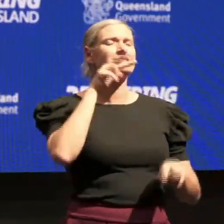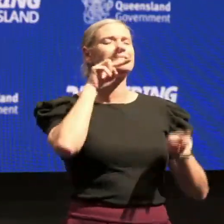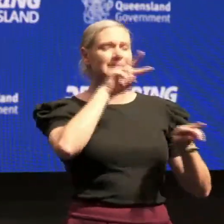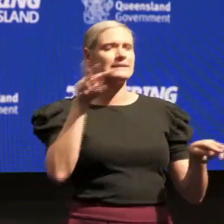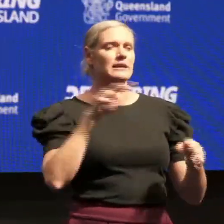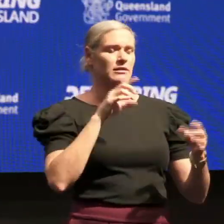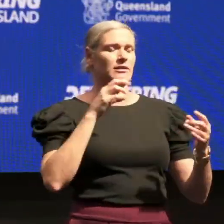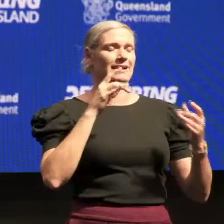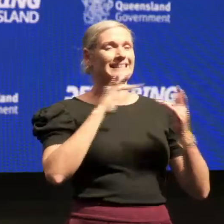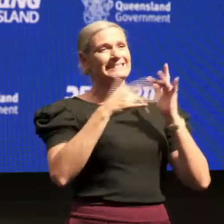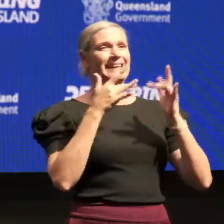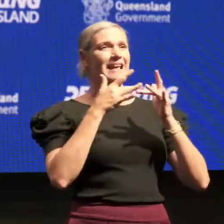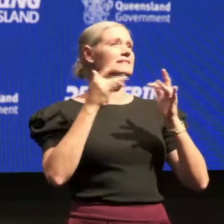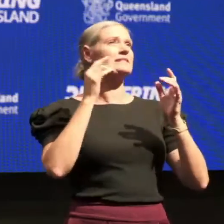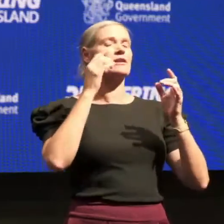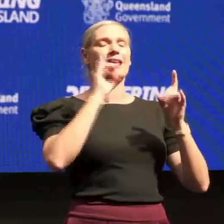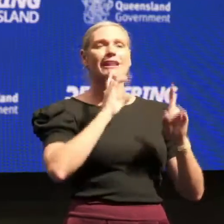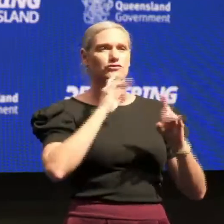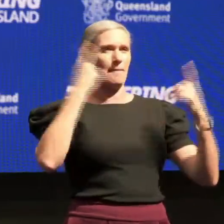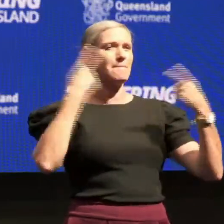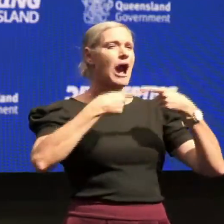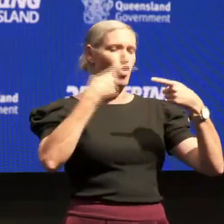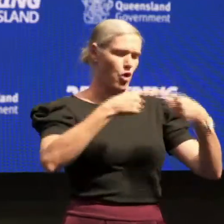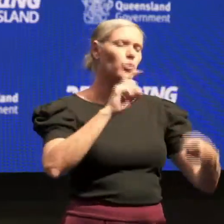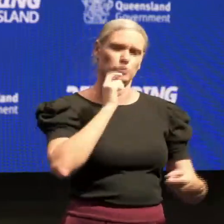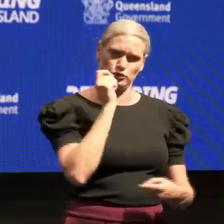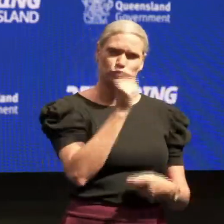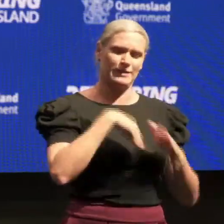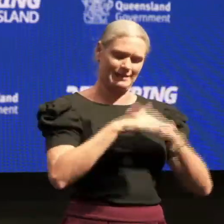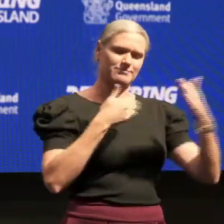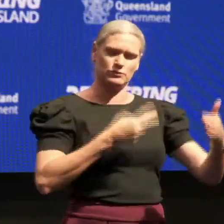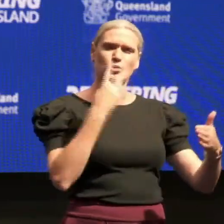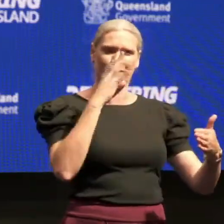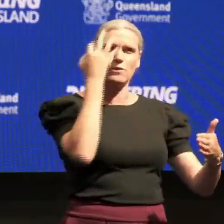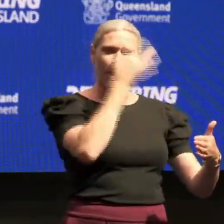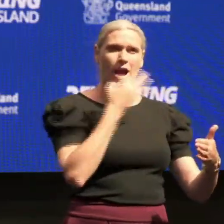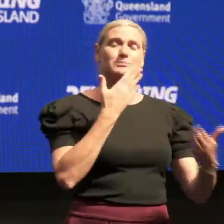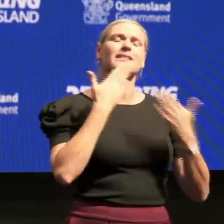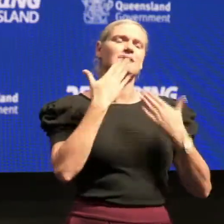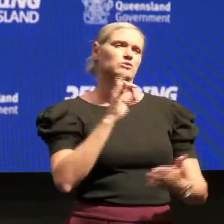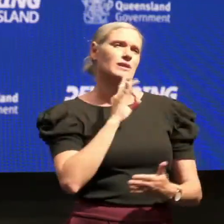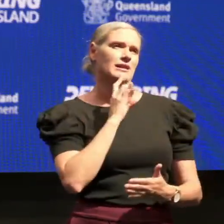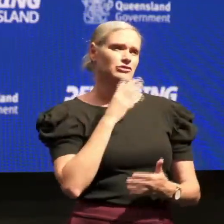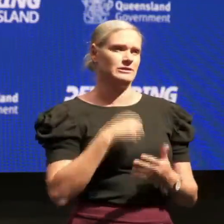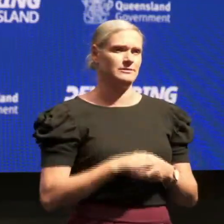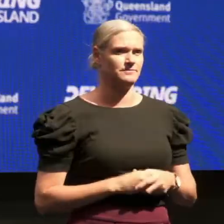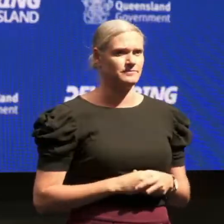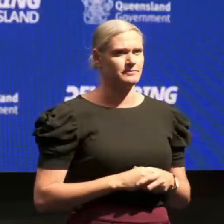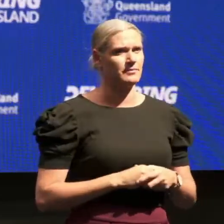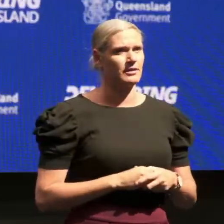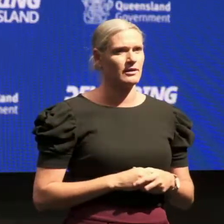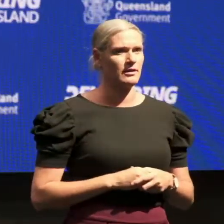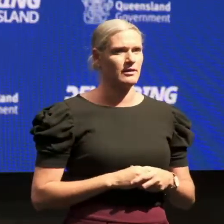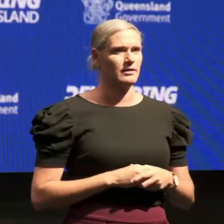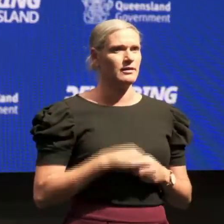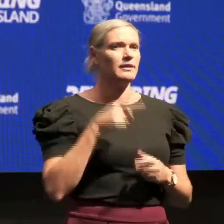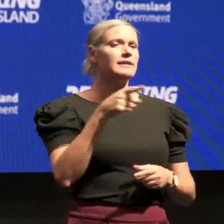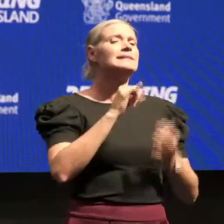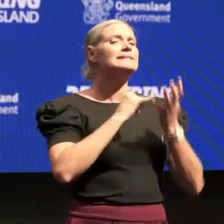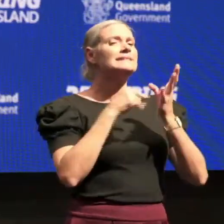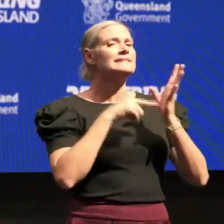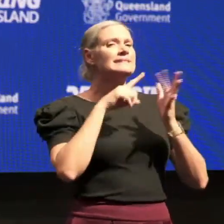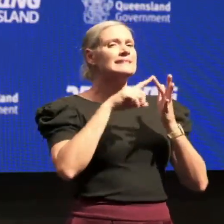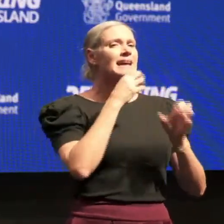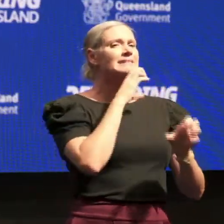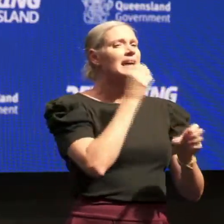people reconnected in the next 24 hours. And I do want to thank the workers for that. What's been done between the state government and